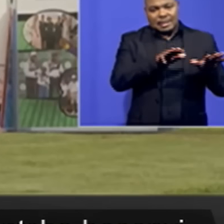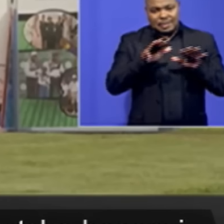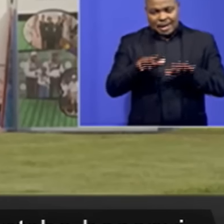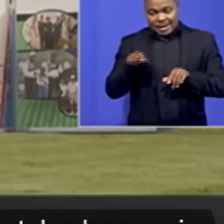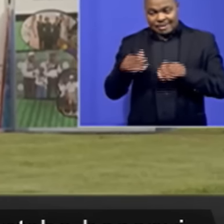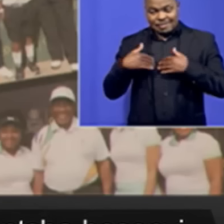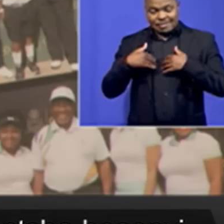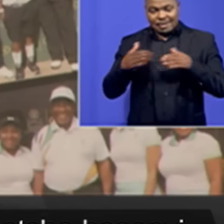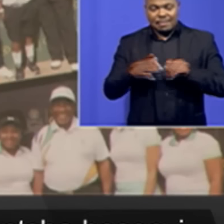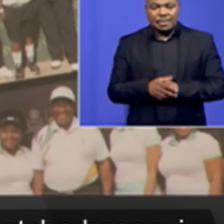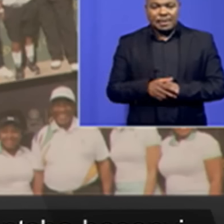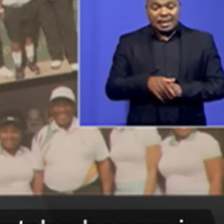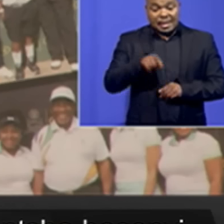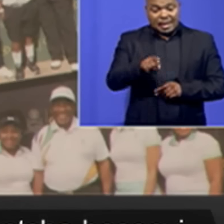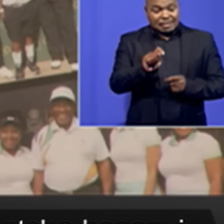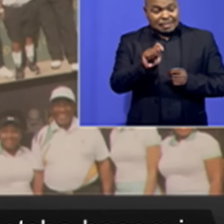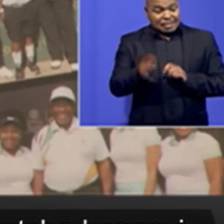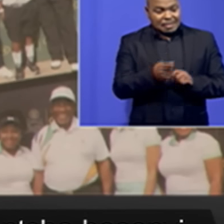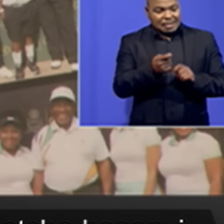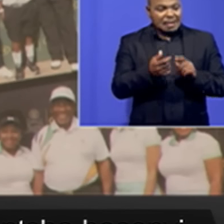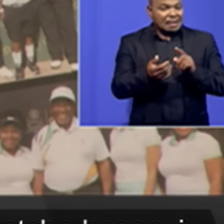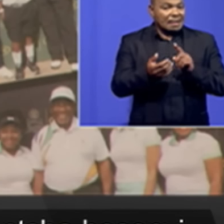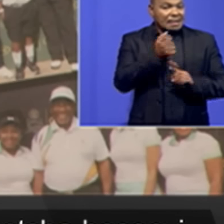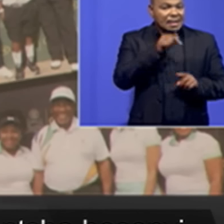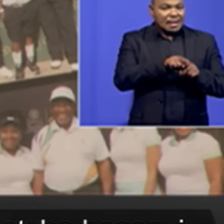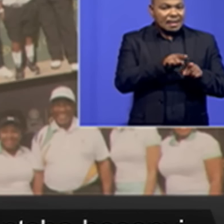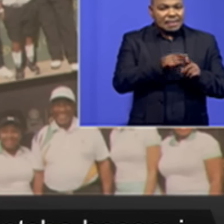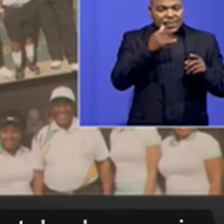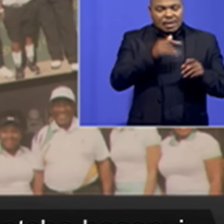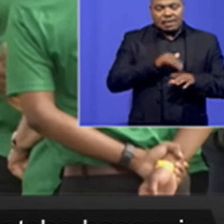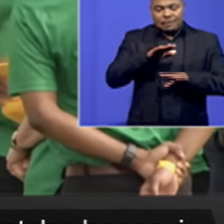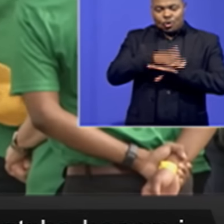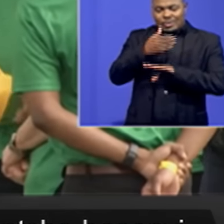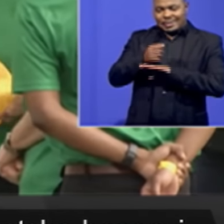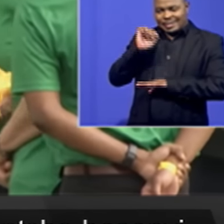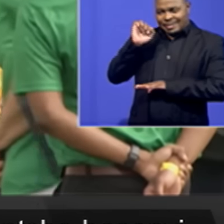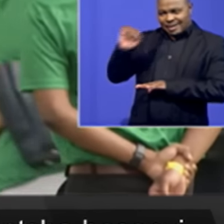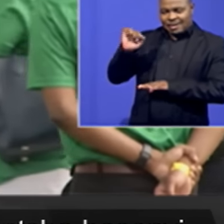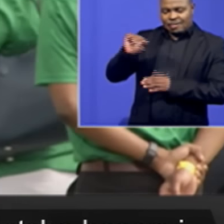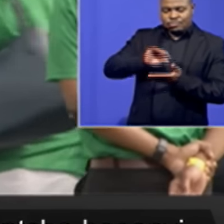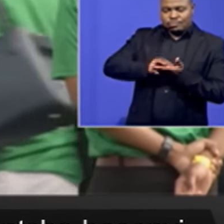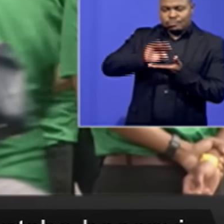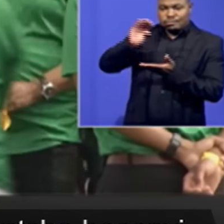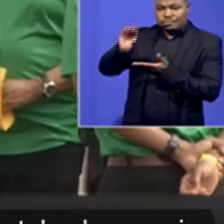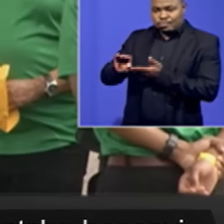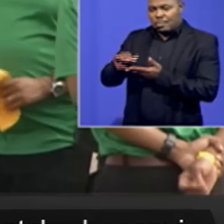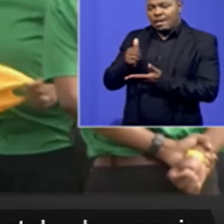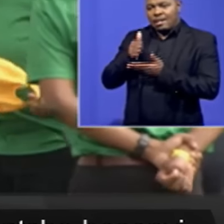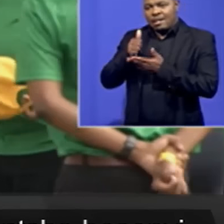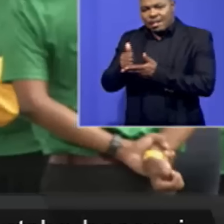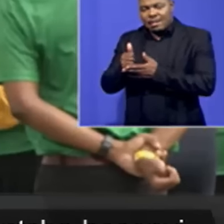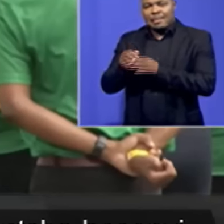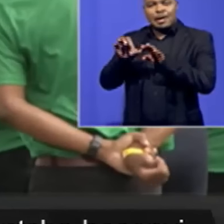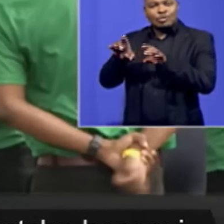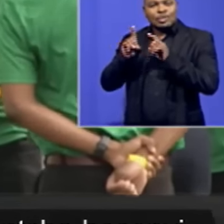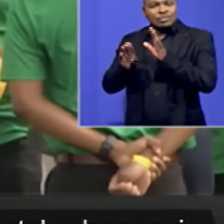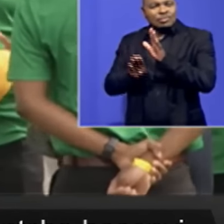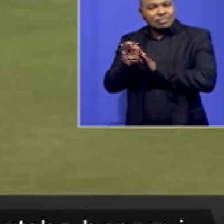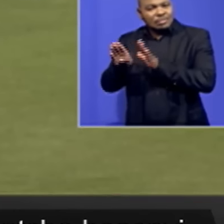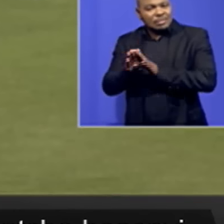1990. Moputso wa papadi eo o tla išwa go mokgatlo wa Cyril Ramaphosa Foundation go kaonafatša mananeo a tlhabollo ya thuto dikolong